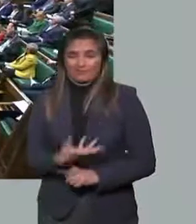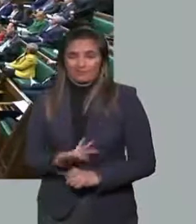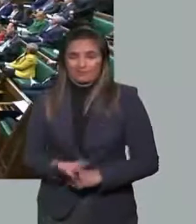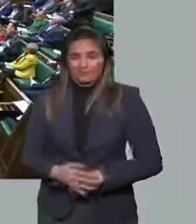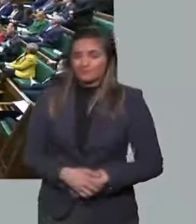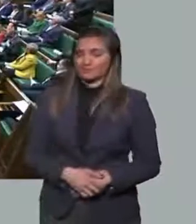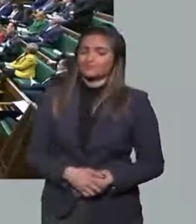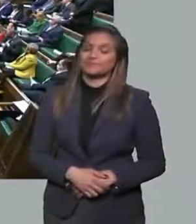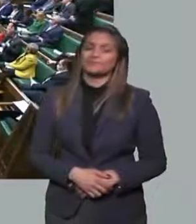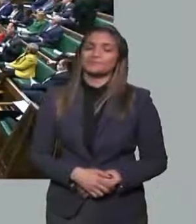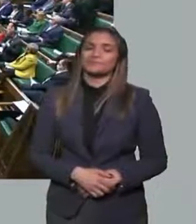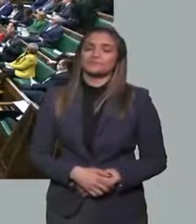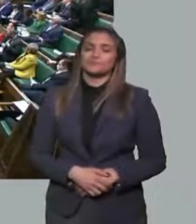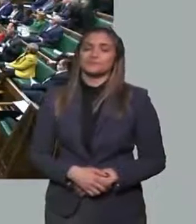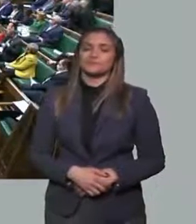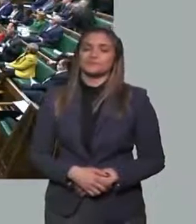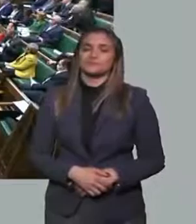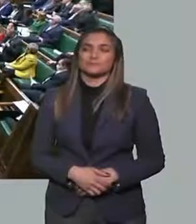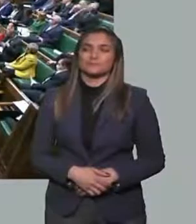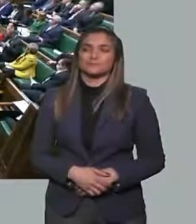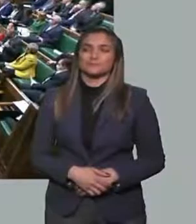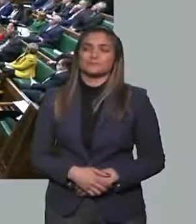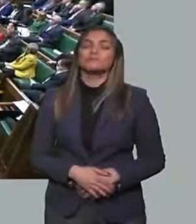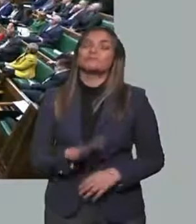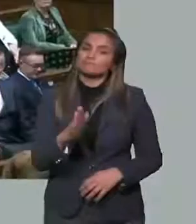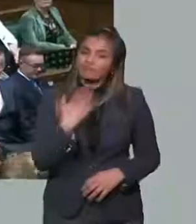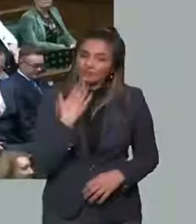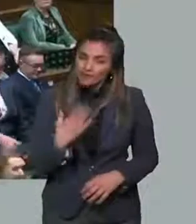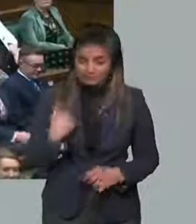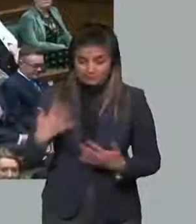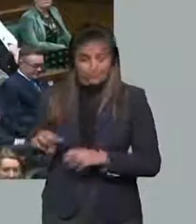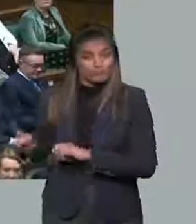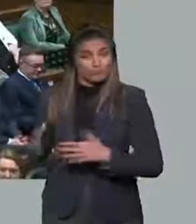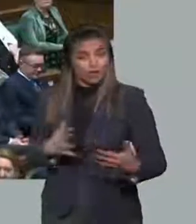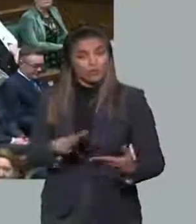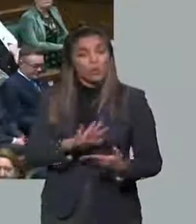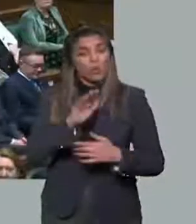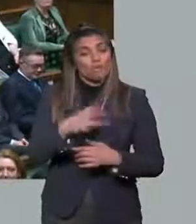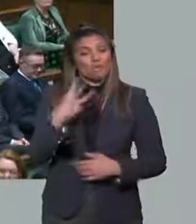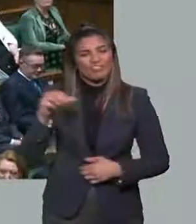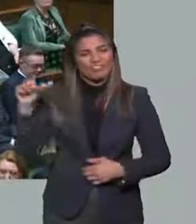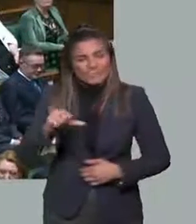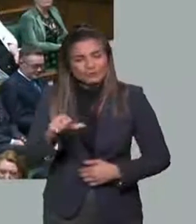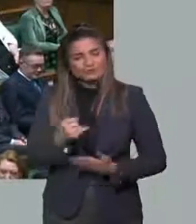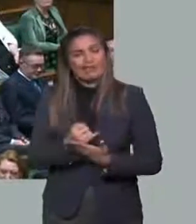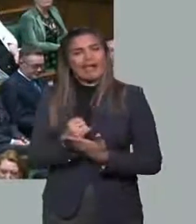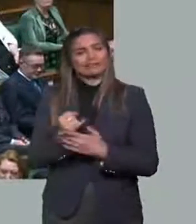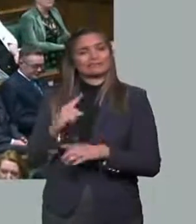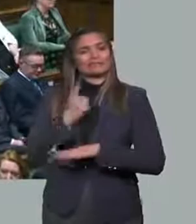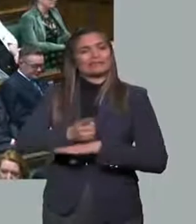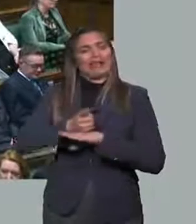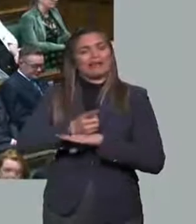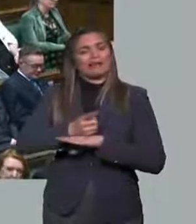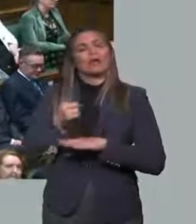Thank you, Mr. Speaker. Thank you, Mr. Speaker. We have now provided more than 3,000 anti-tank weapons, training and other military support